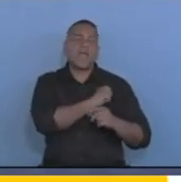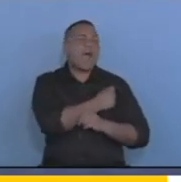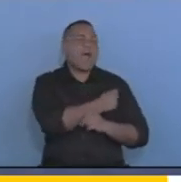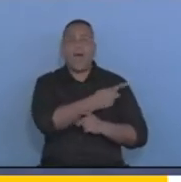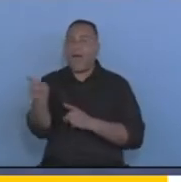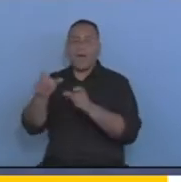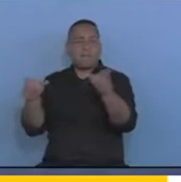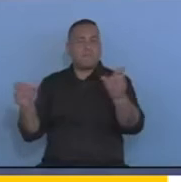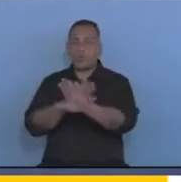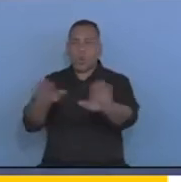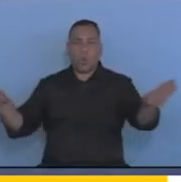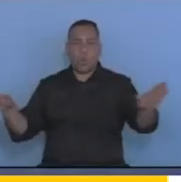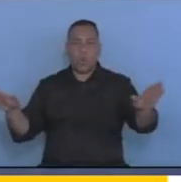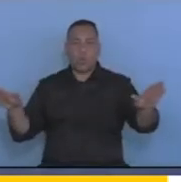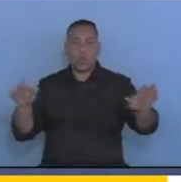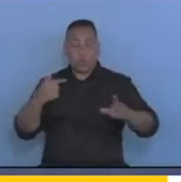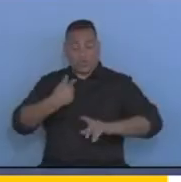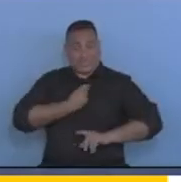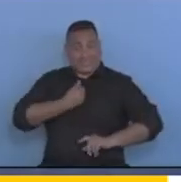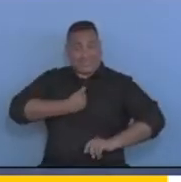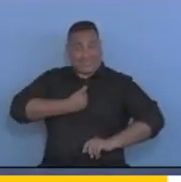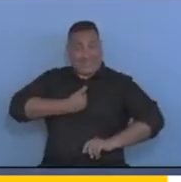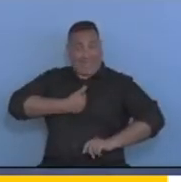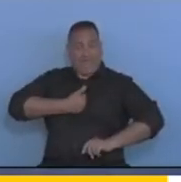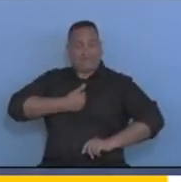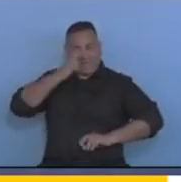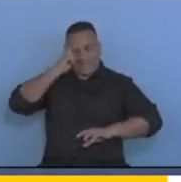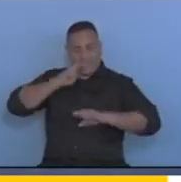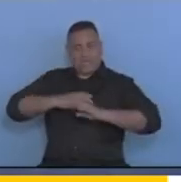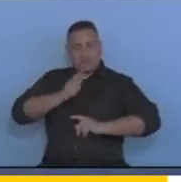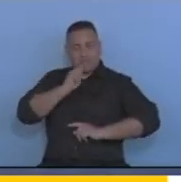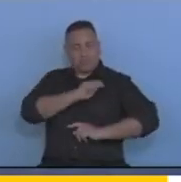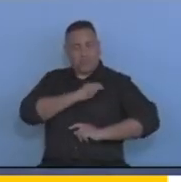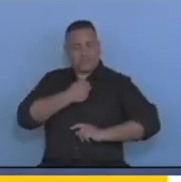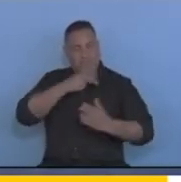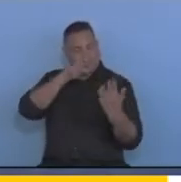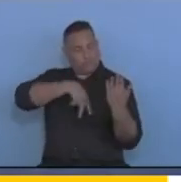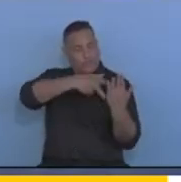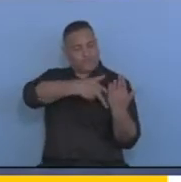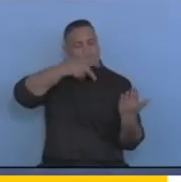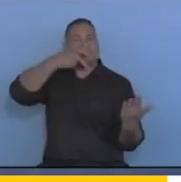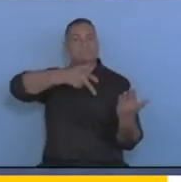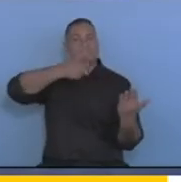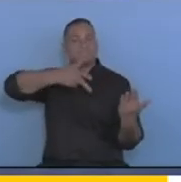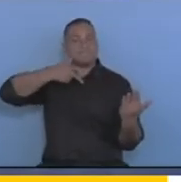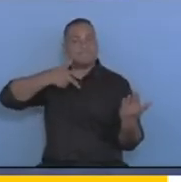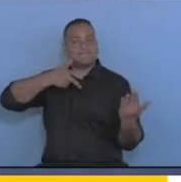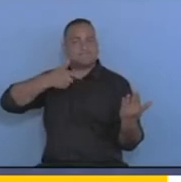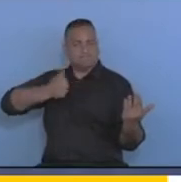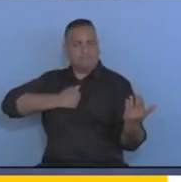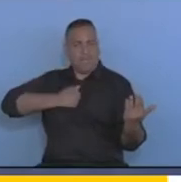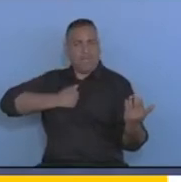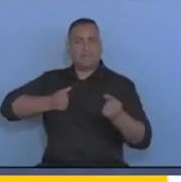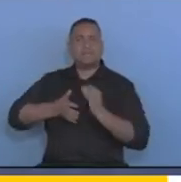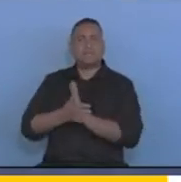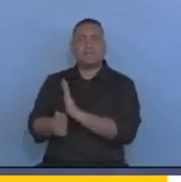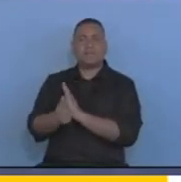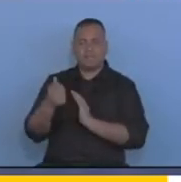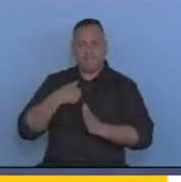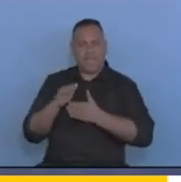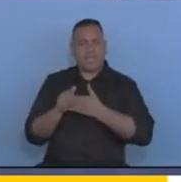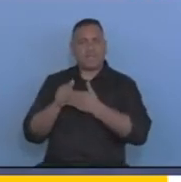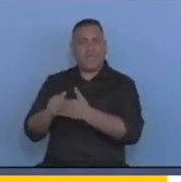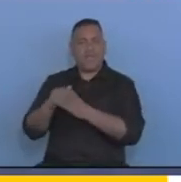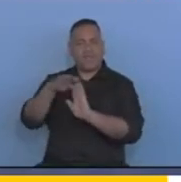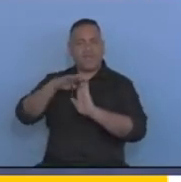the regulation book. Exactly. In order for you. Yes. That is more like our guide in this world. So what are we looking at